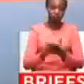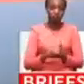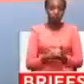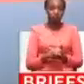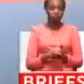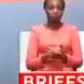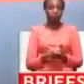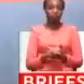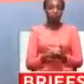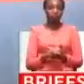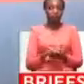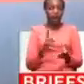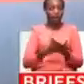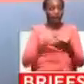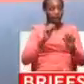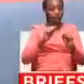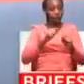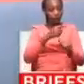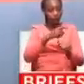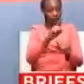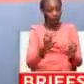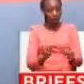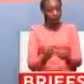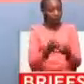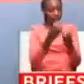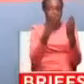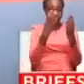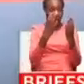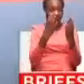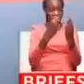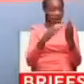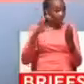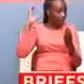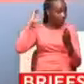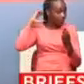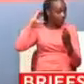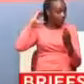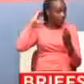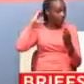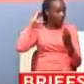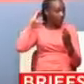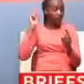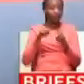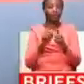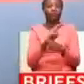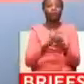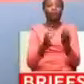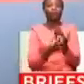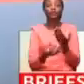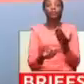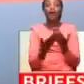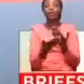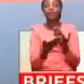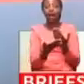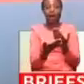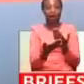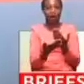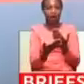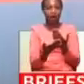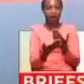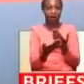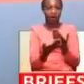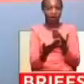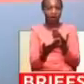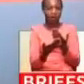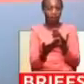animal, and they're going to go and sacrifice it. They're going to pour the blood into a basin, and that basin, they're going to pour that blood onto all of